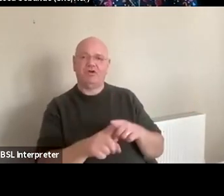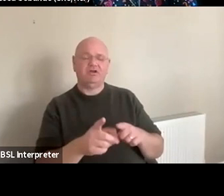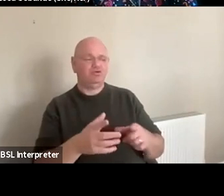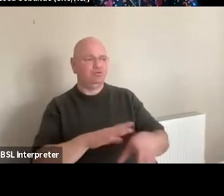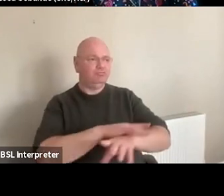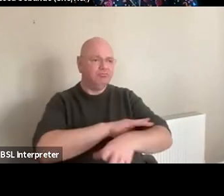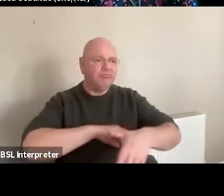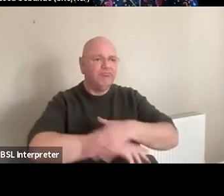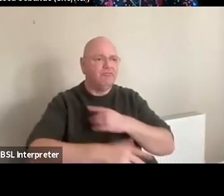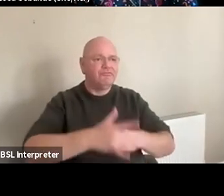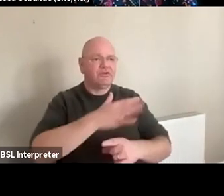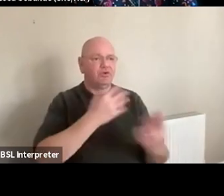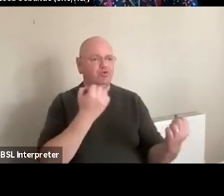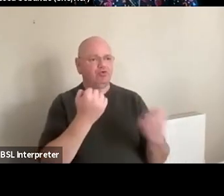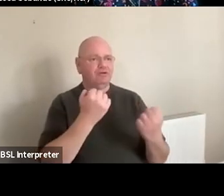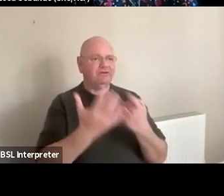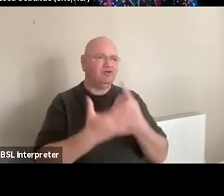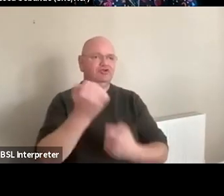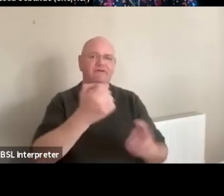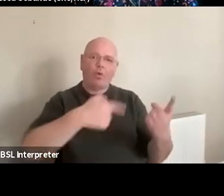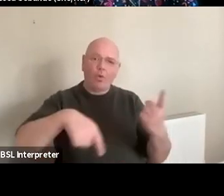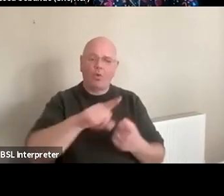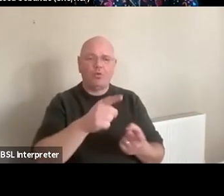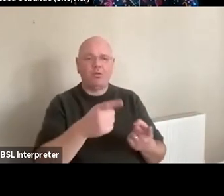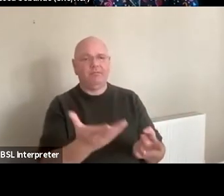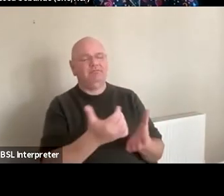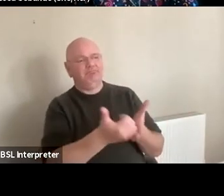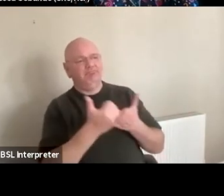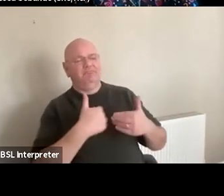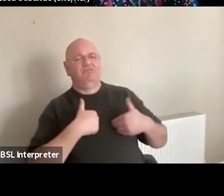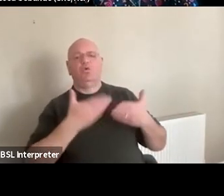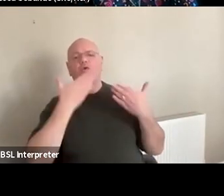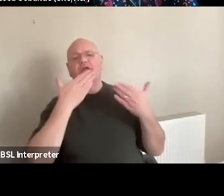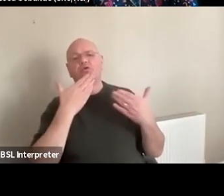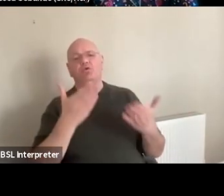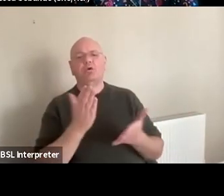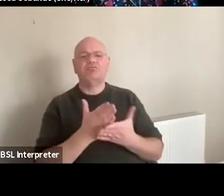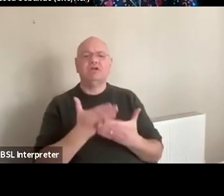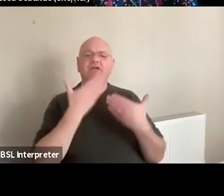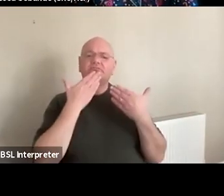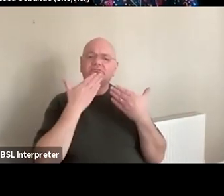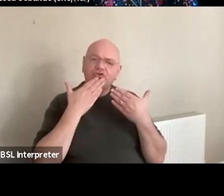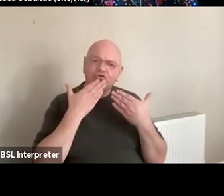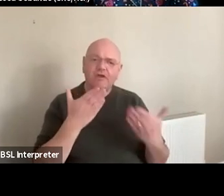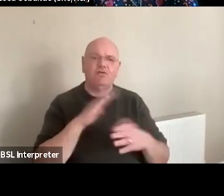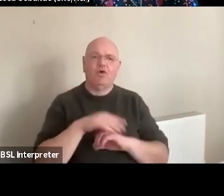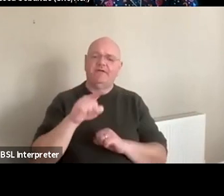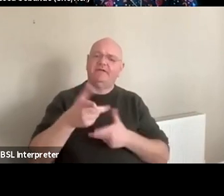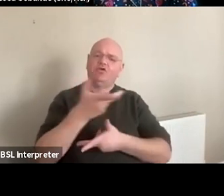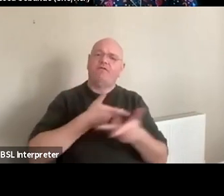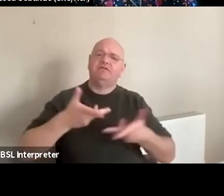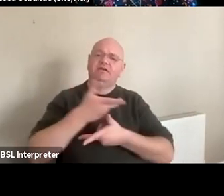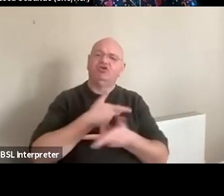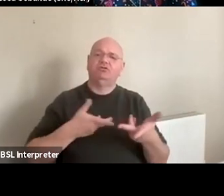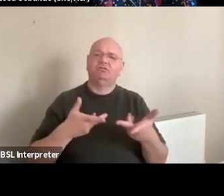in building me up. So I'm very grateful for that. And I'm very grateful that we could have this conversation today. And just